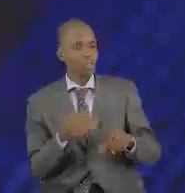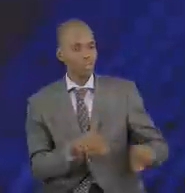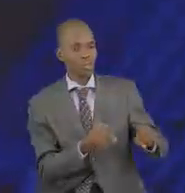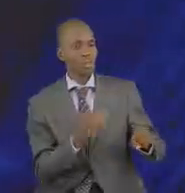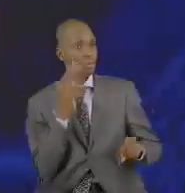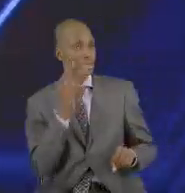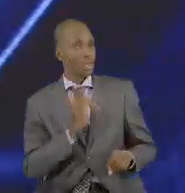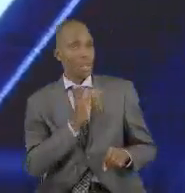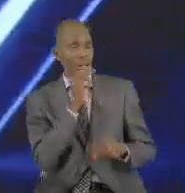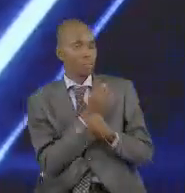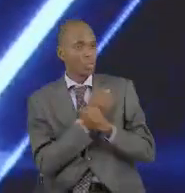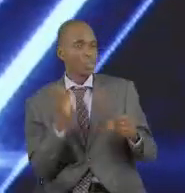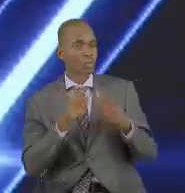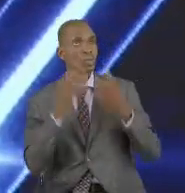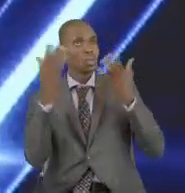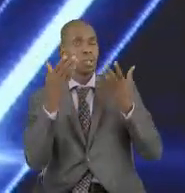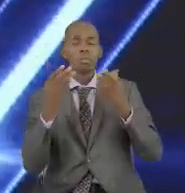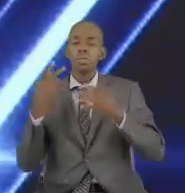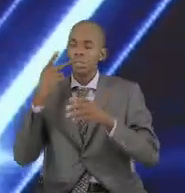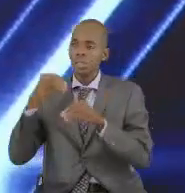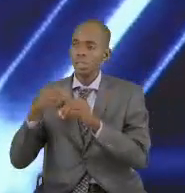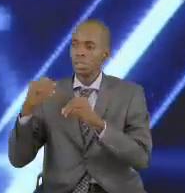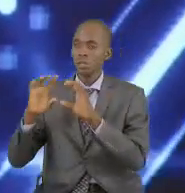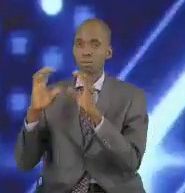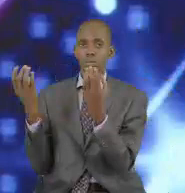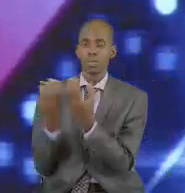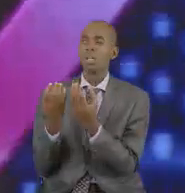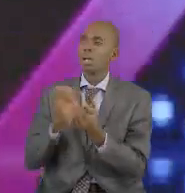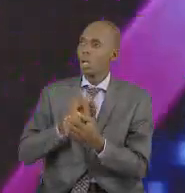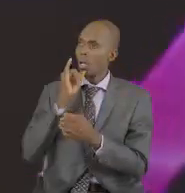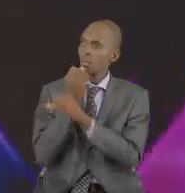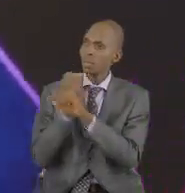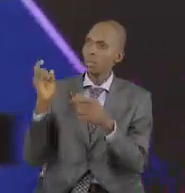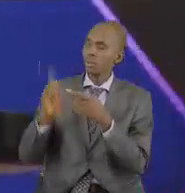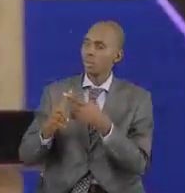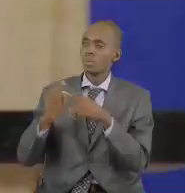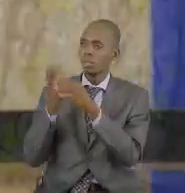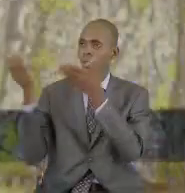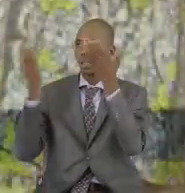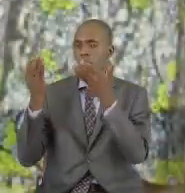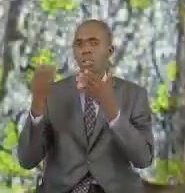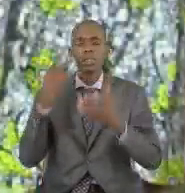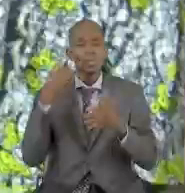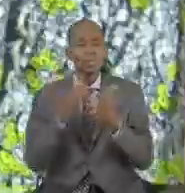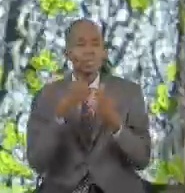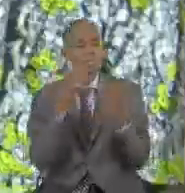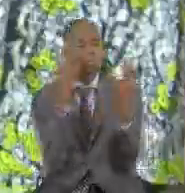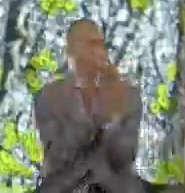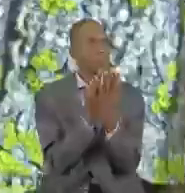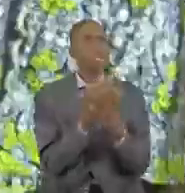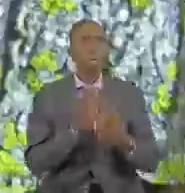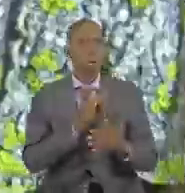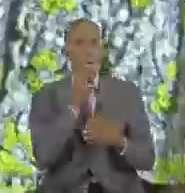He saw it in the community. I'm saved to serve. He saw it in the prison. I am saved to serve. He saw